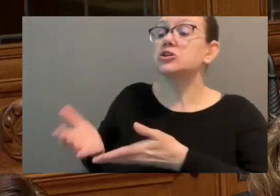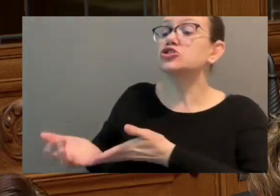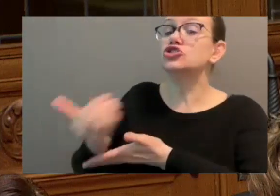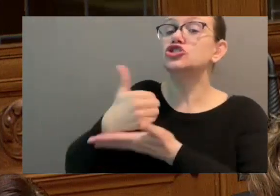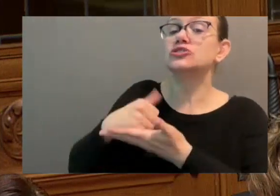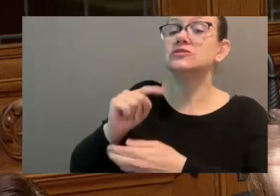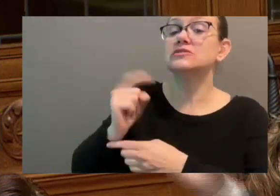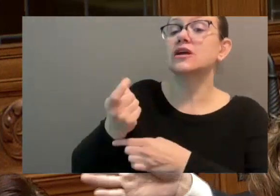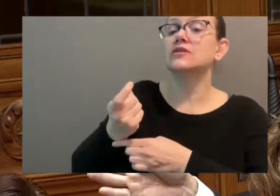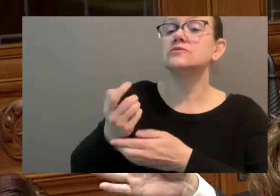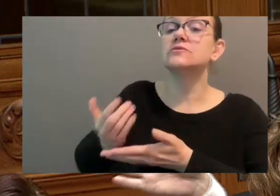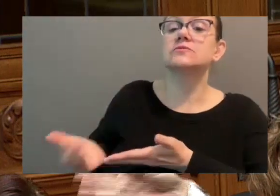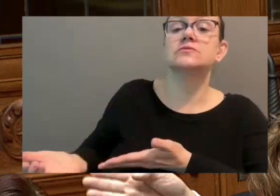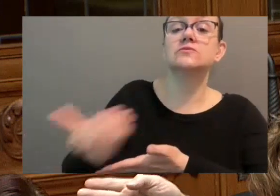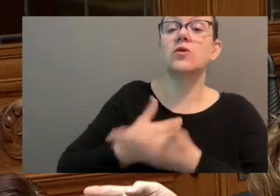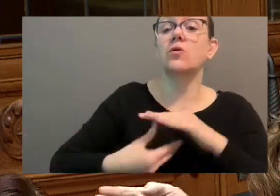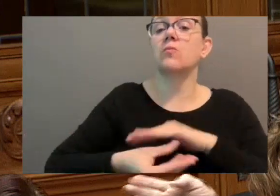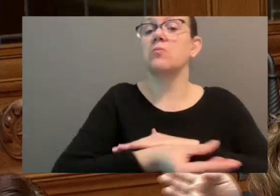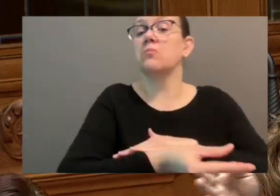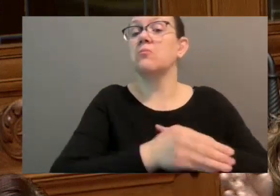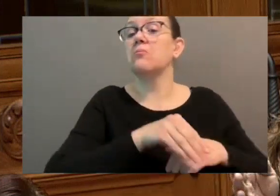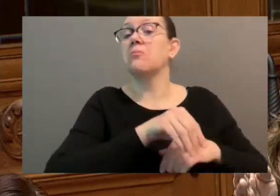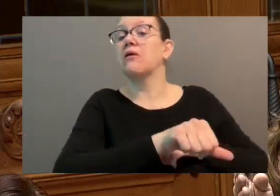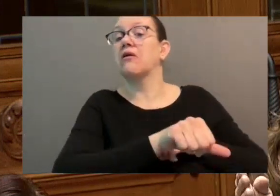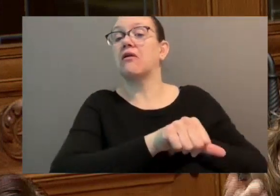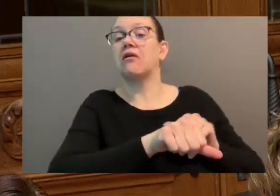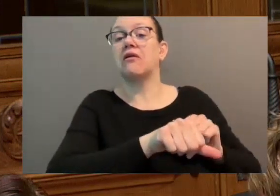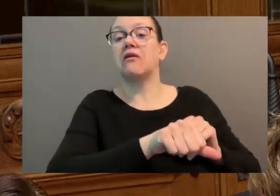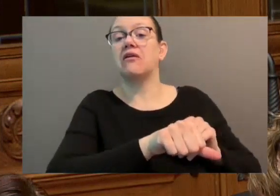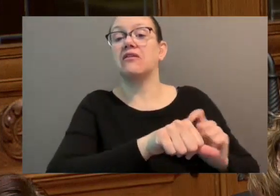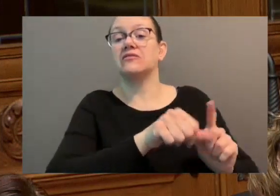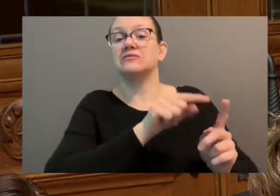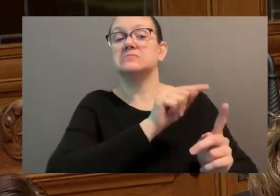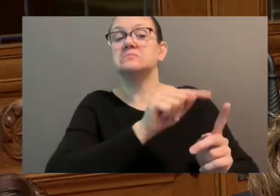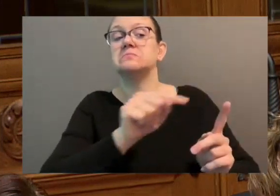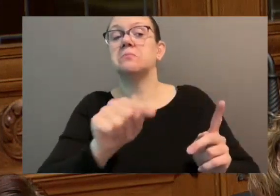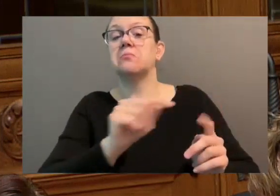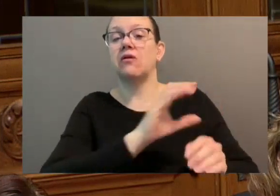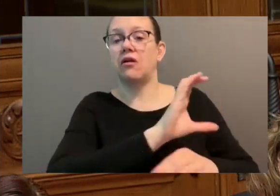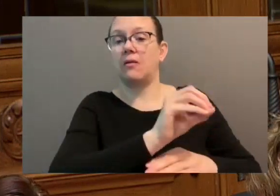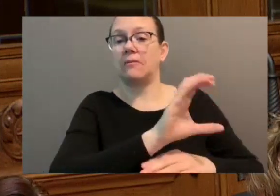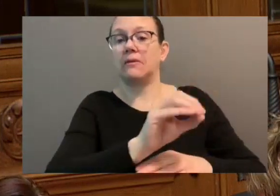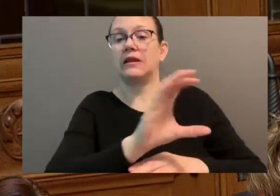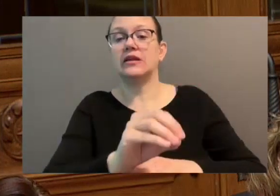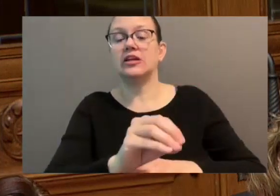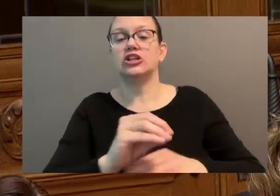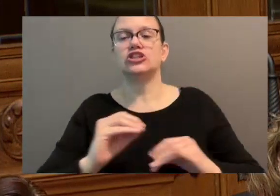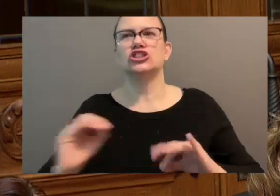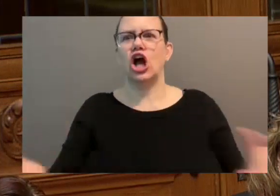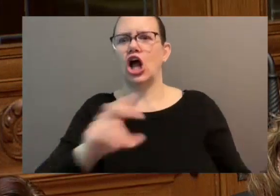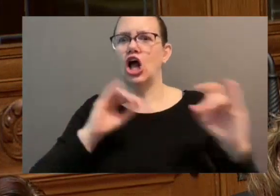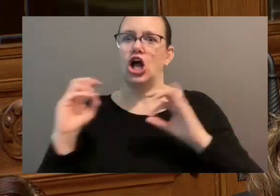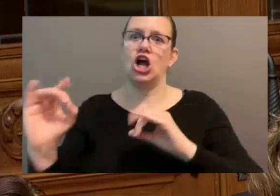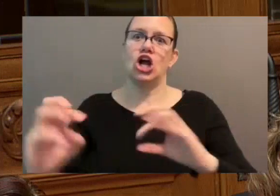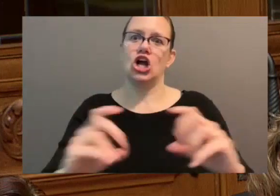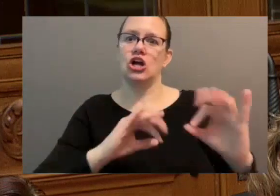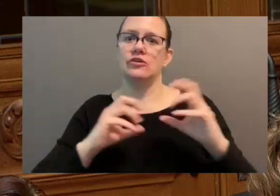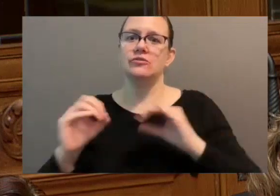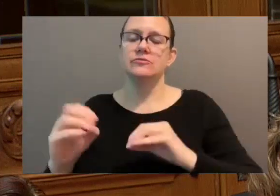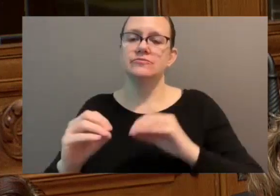the artists of the flip-flop are accusing this government of flip-flopping. Please. Question to the